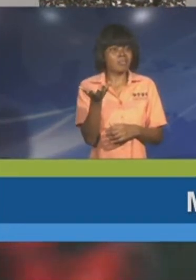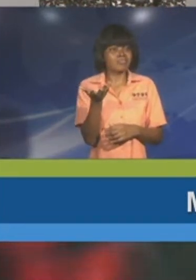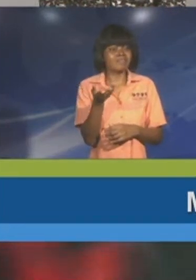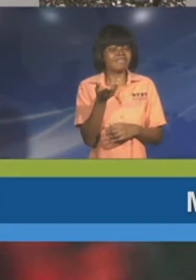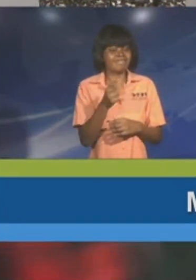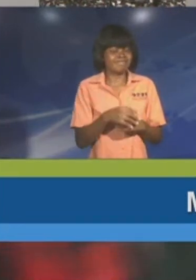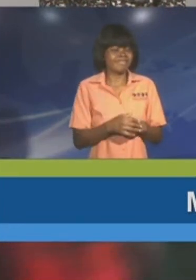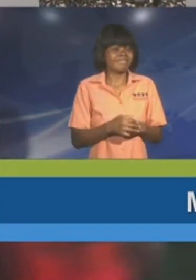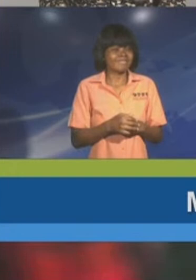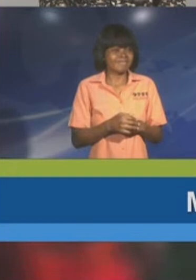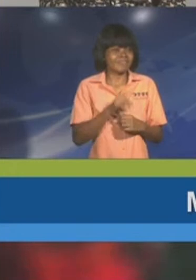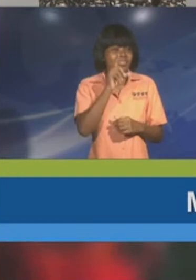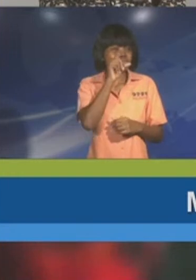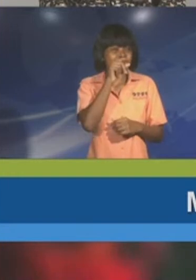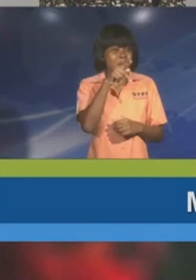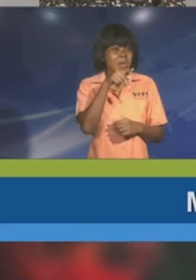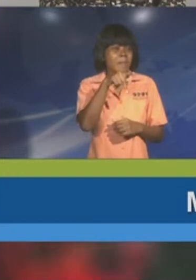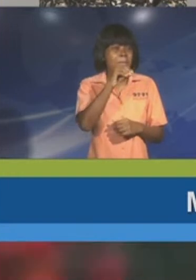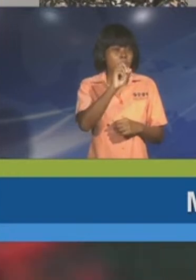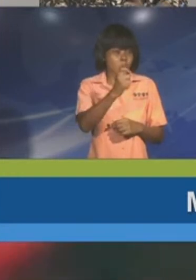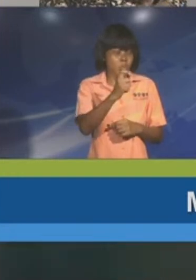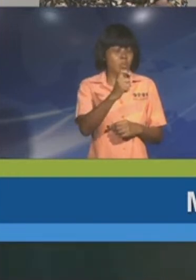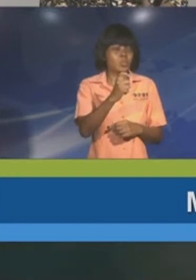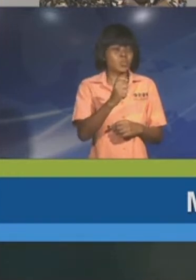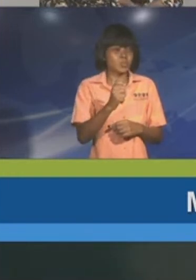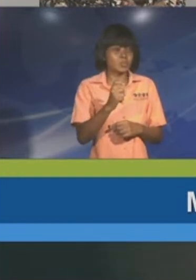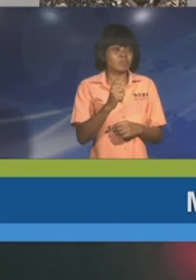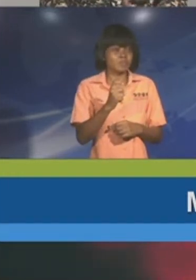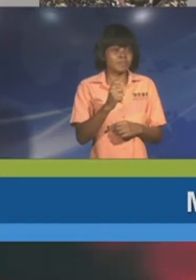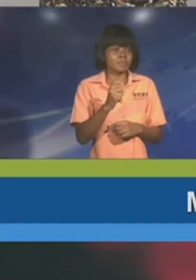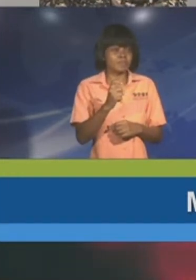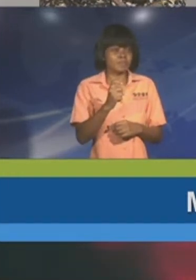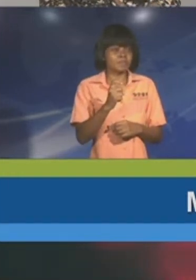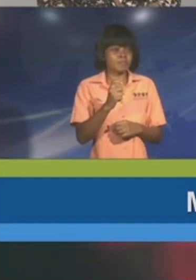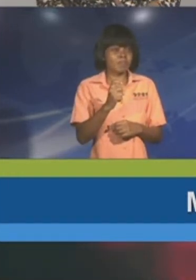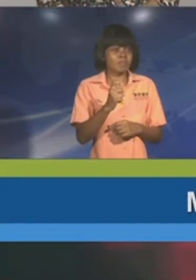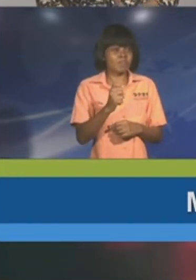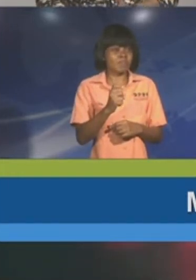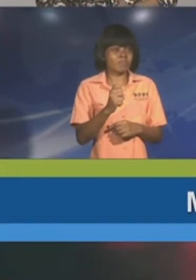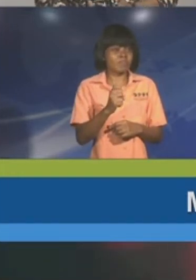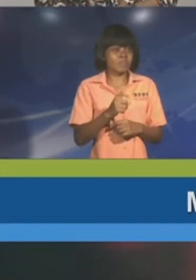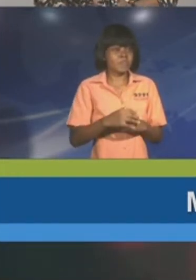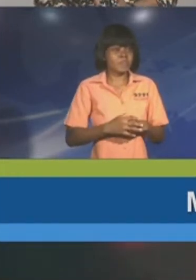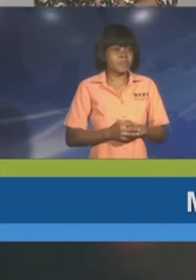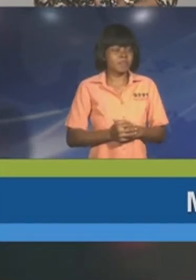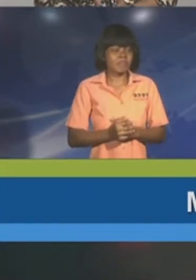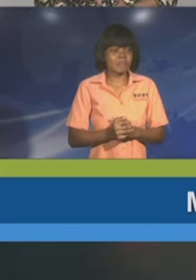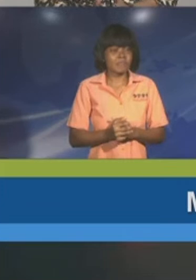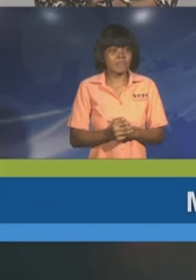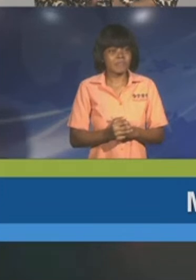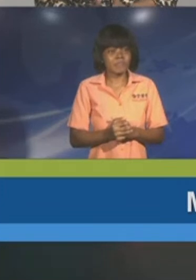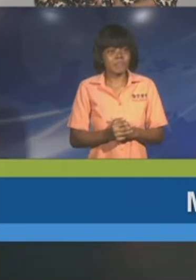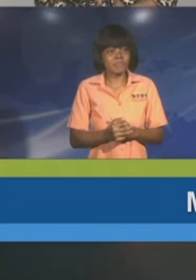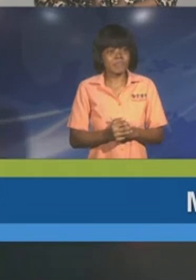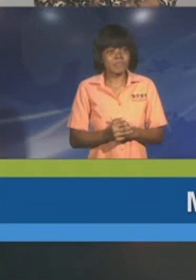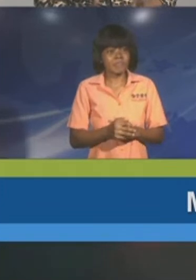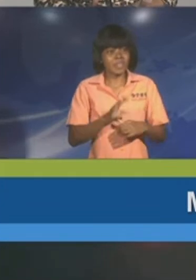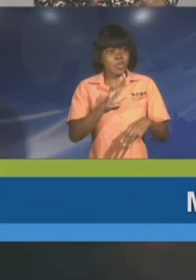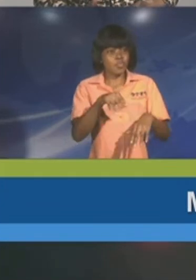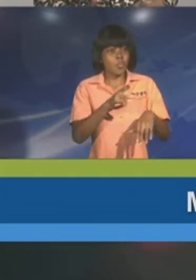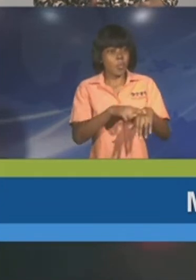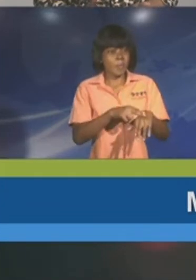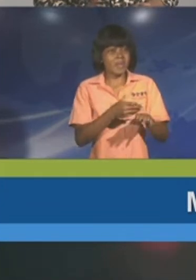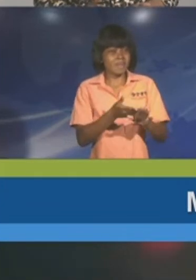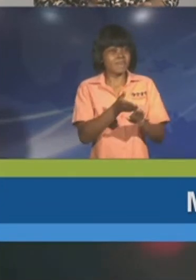chicken pox. That's been coming through. So I've spoken to, usually before these conferences, I make sure we get as much updated information beforehand.